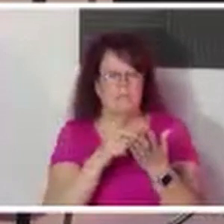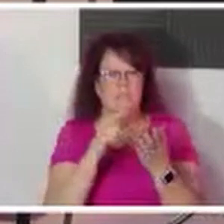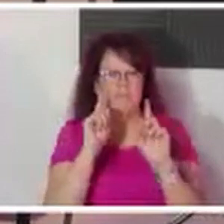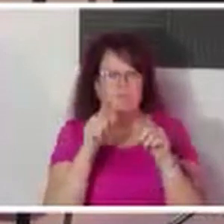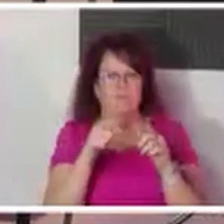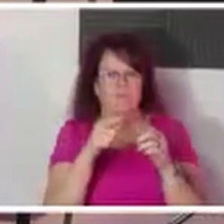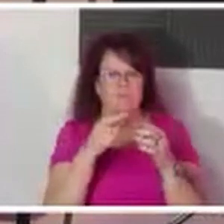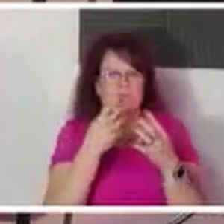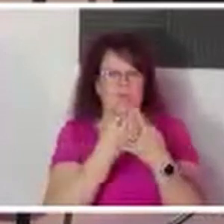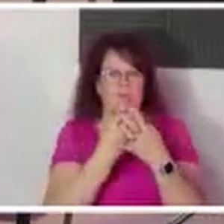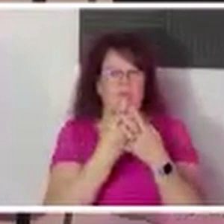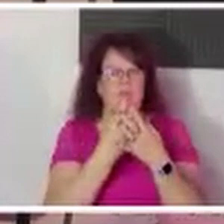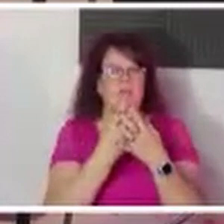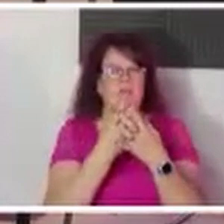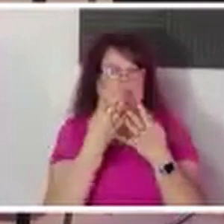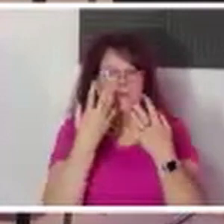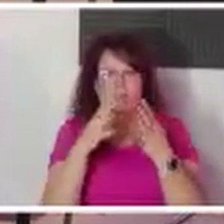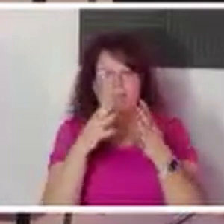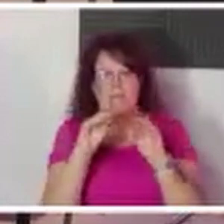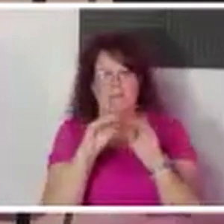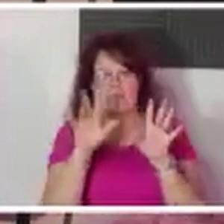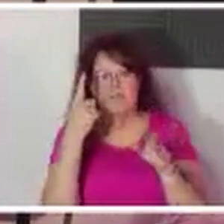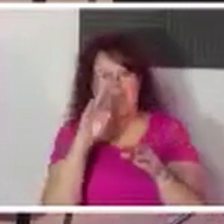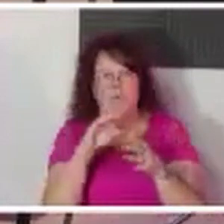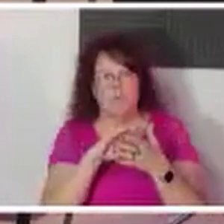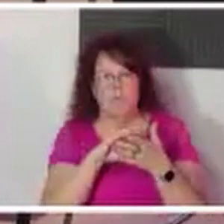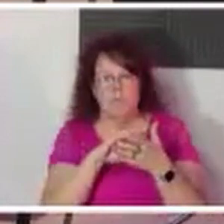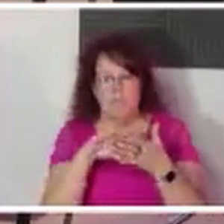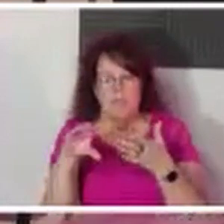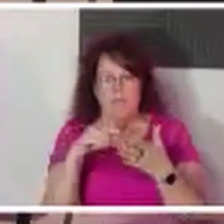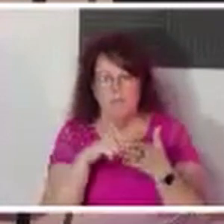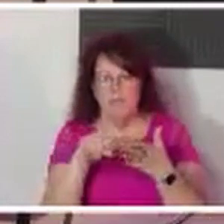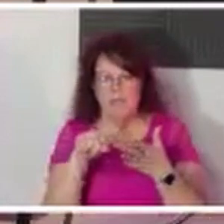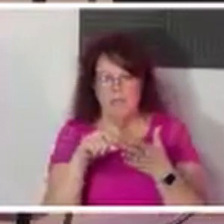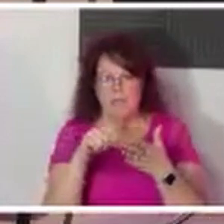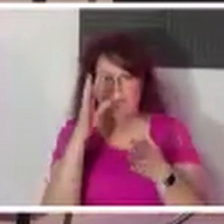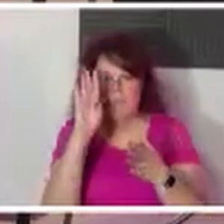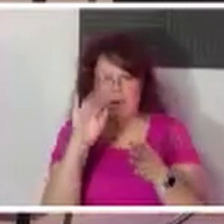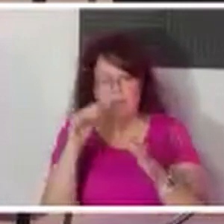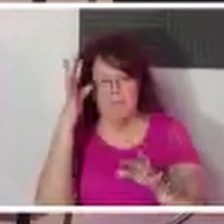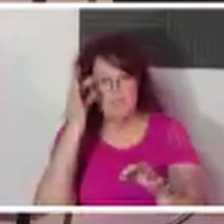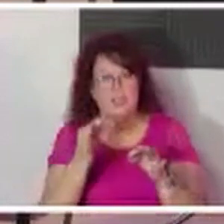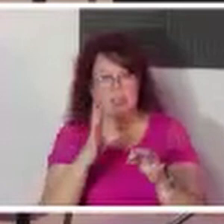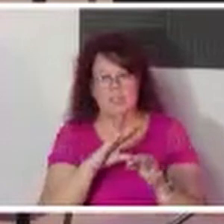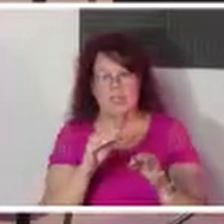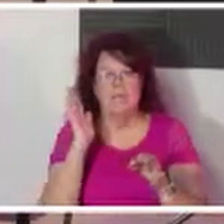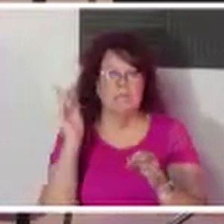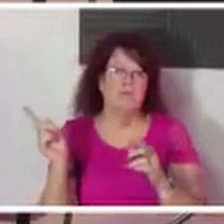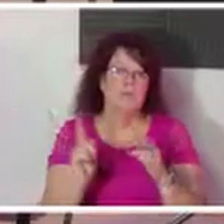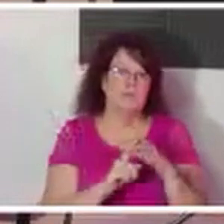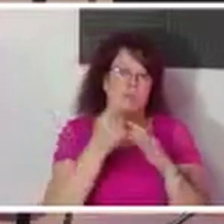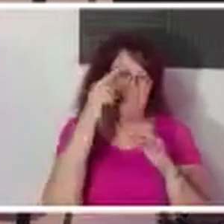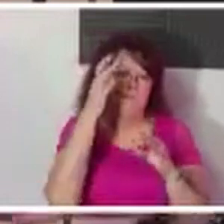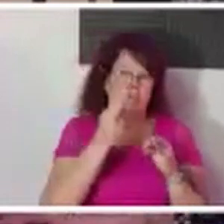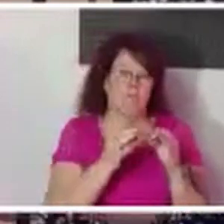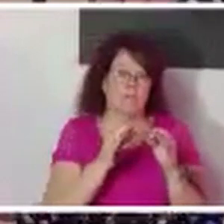that have already been cleared for bail by a judge. They've been deemed fit to return to society for the duration of their court case. That has been